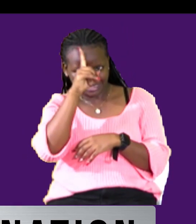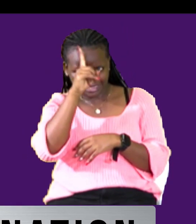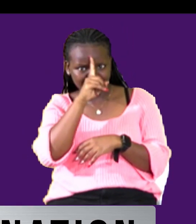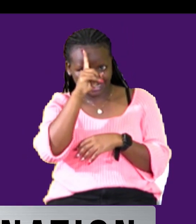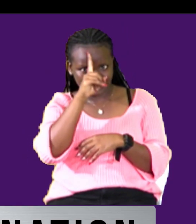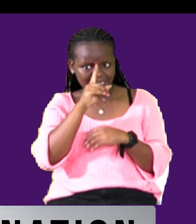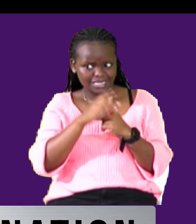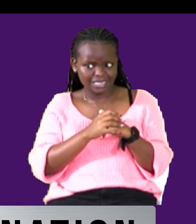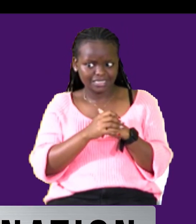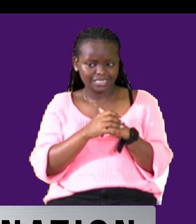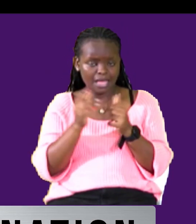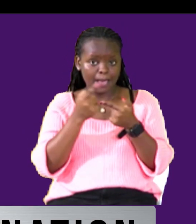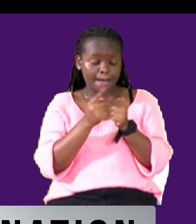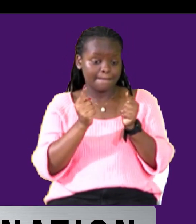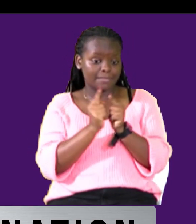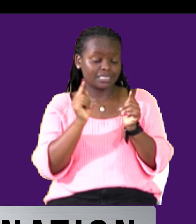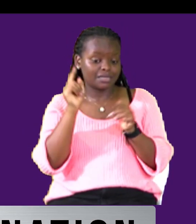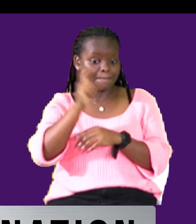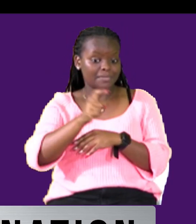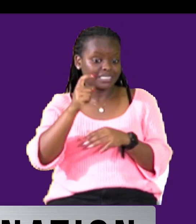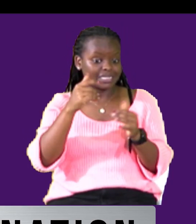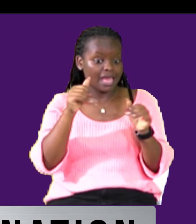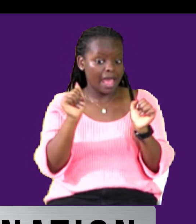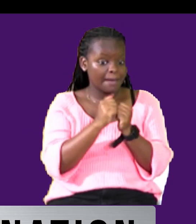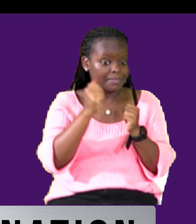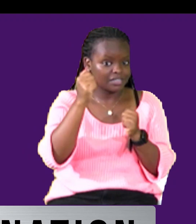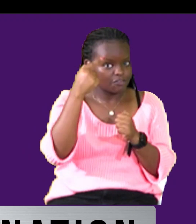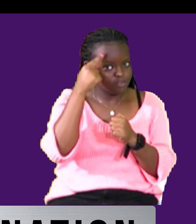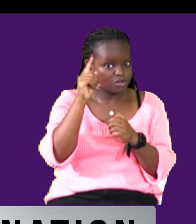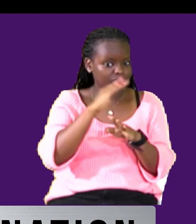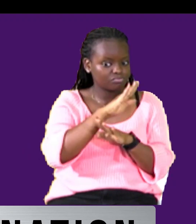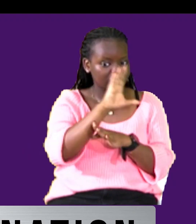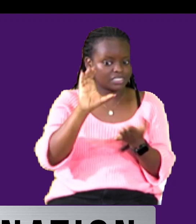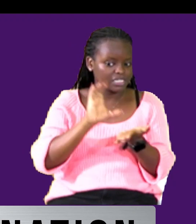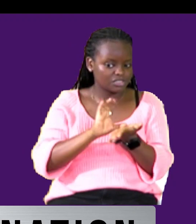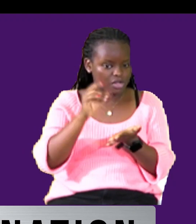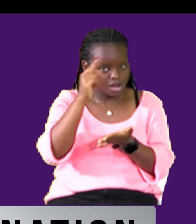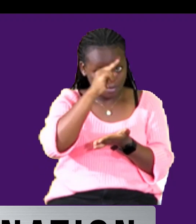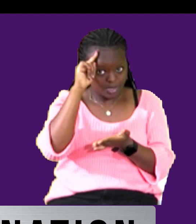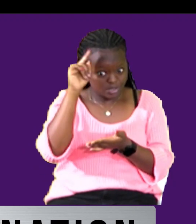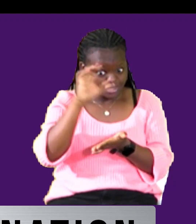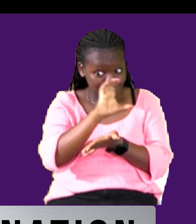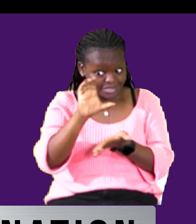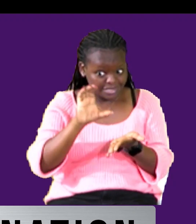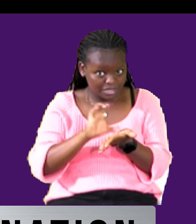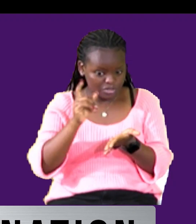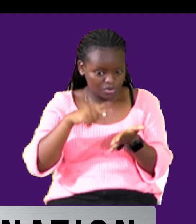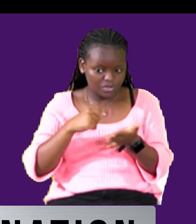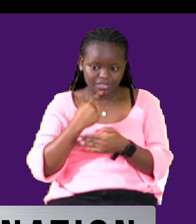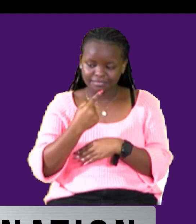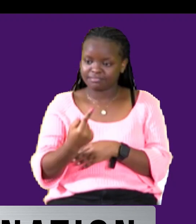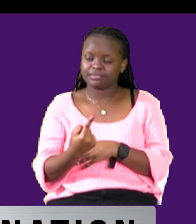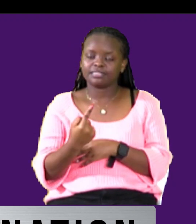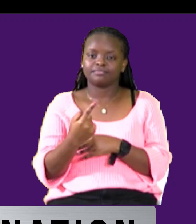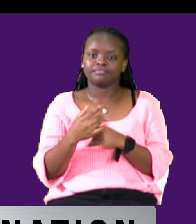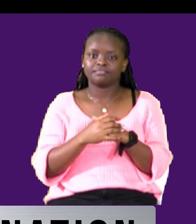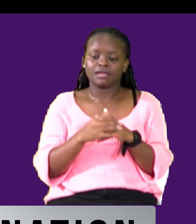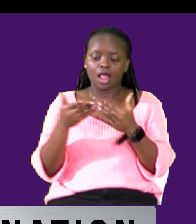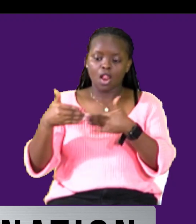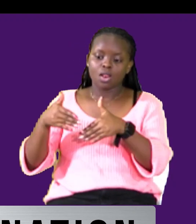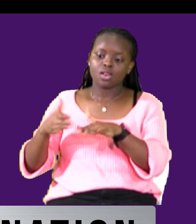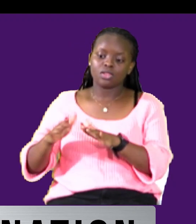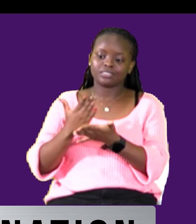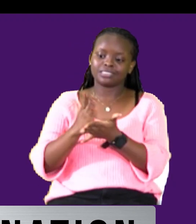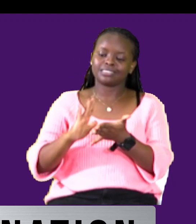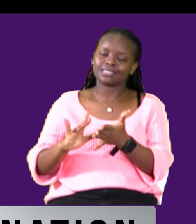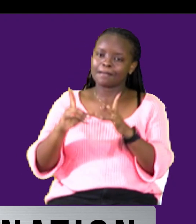11 choppers. But this had to happen for Central, because in Central, what you've just said, it's like he had lost some